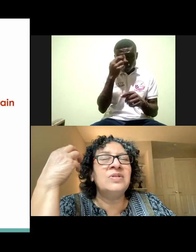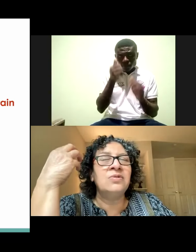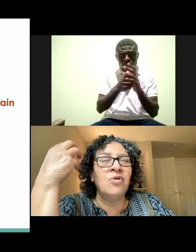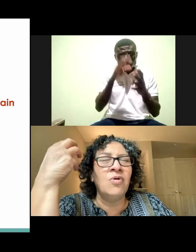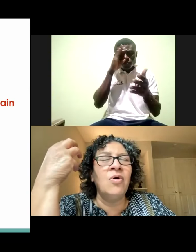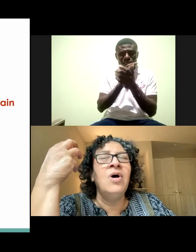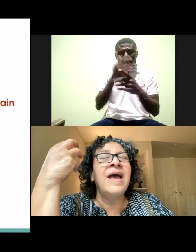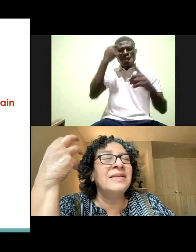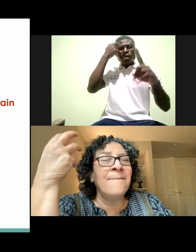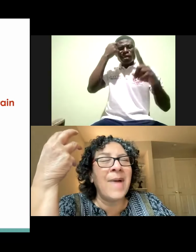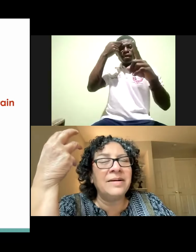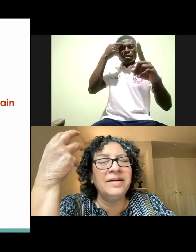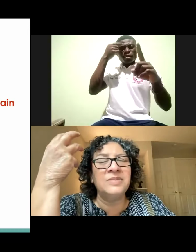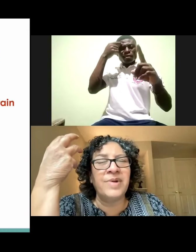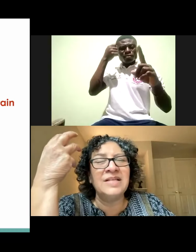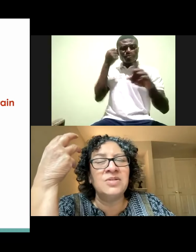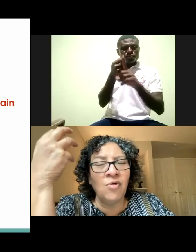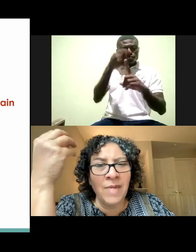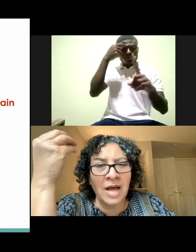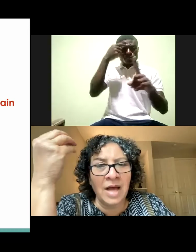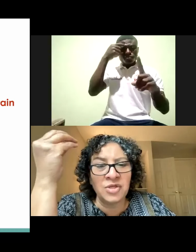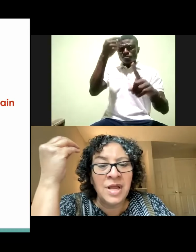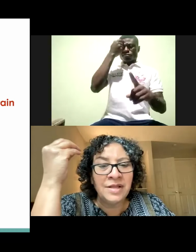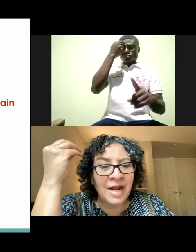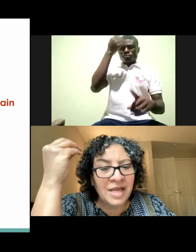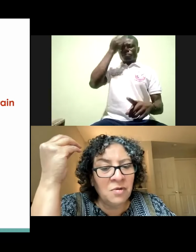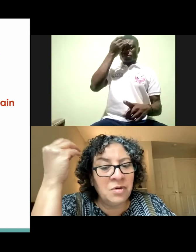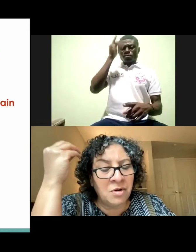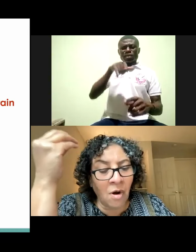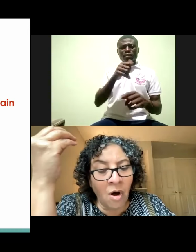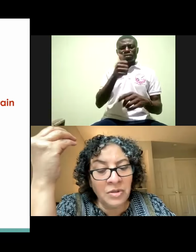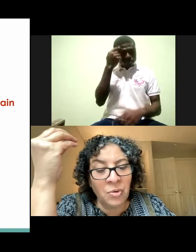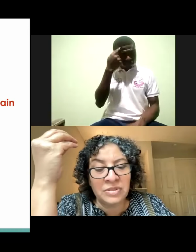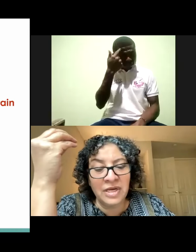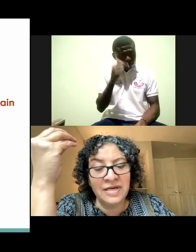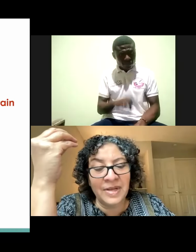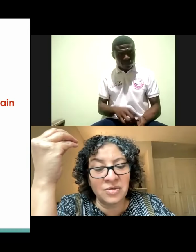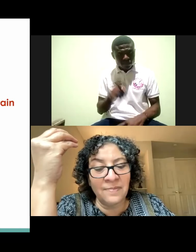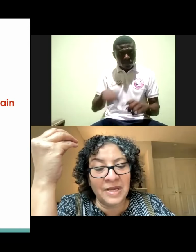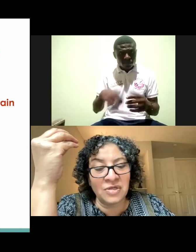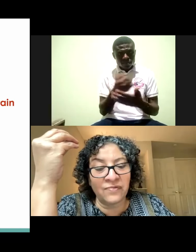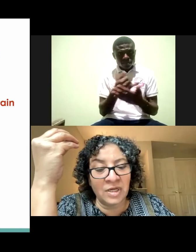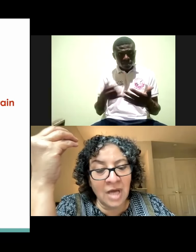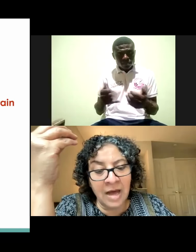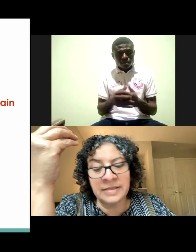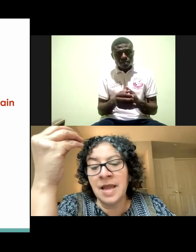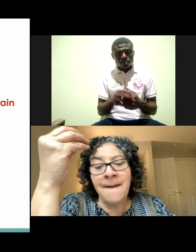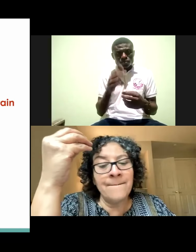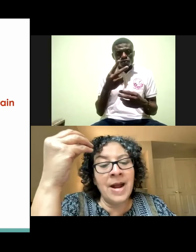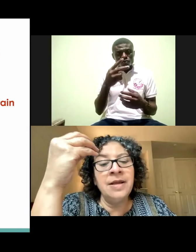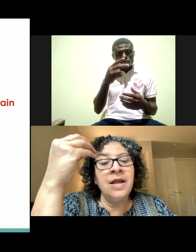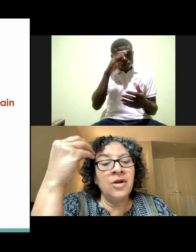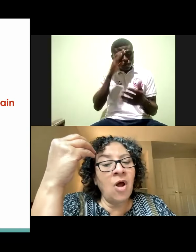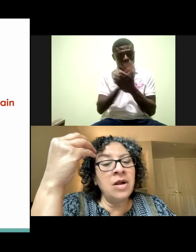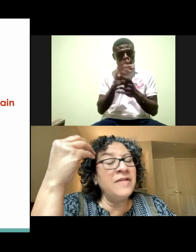experience has impacted his brain so much that he could draw those three-dimensional pictures of the cars,